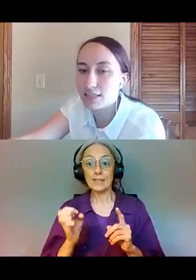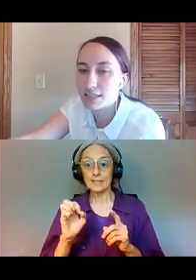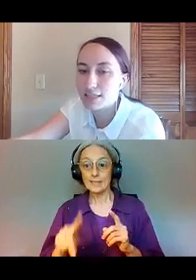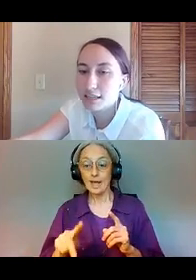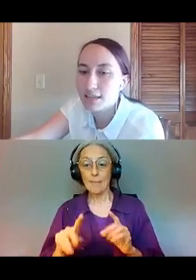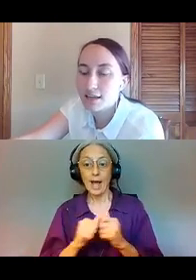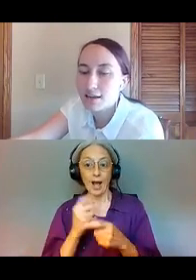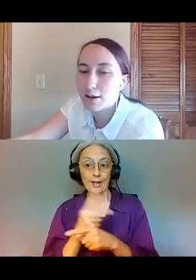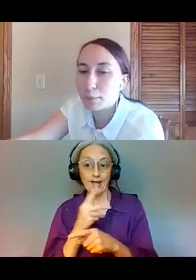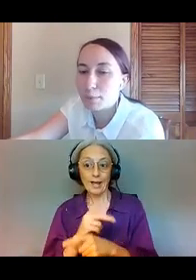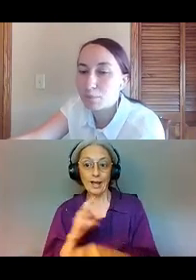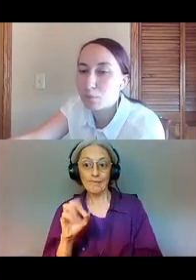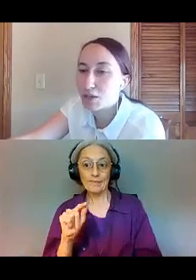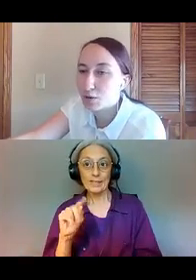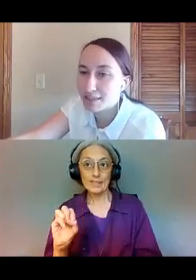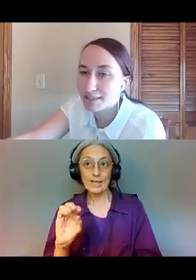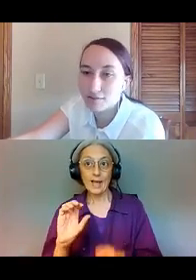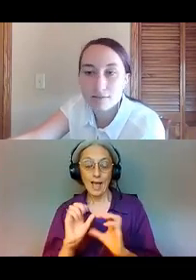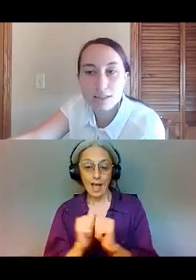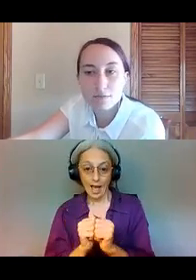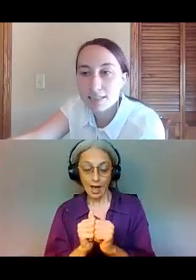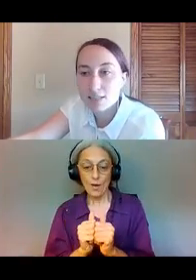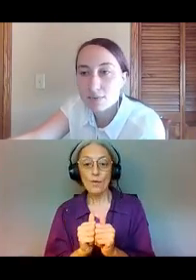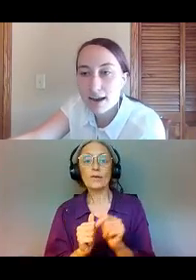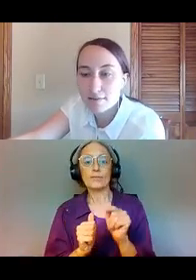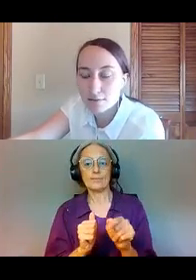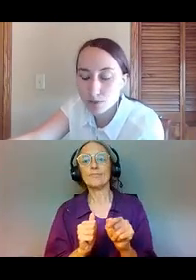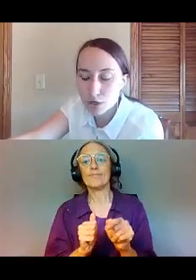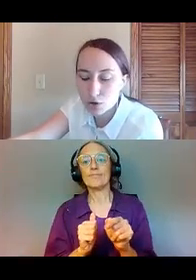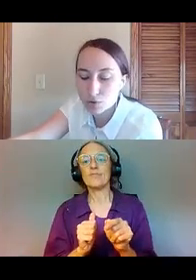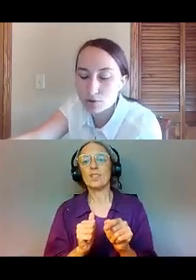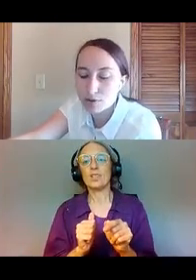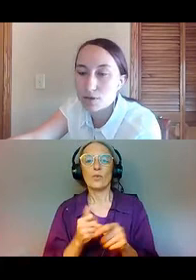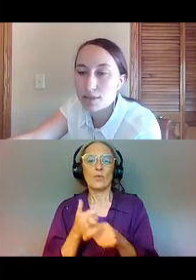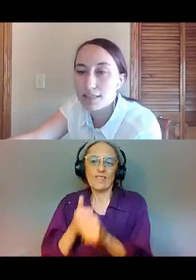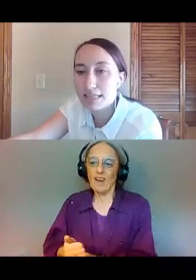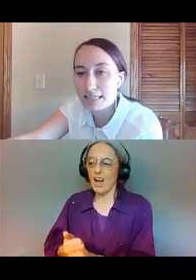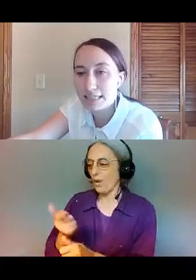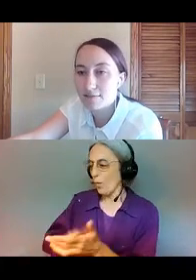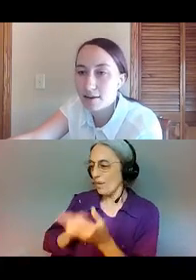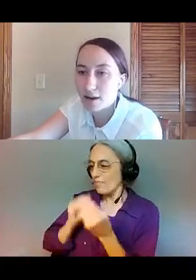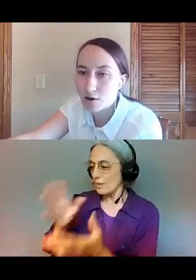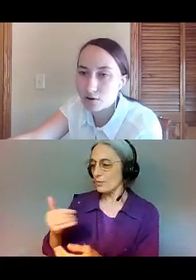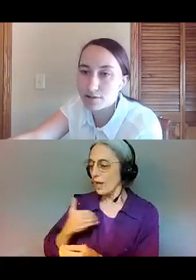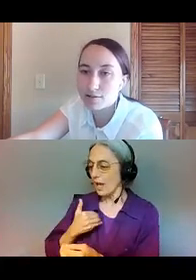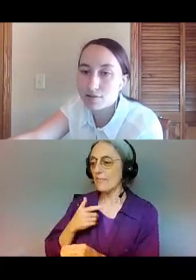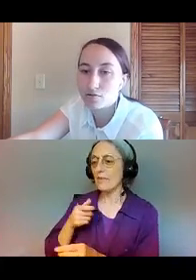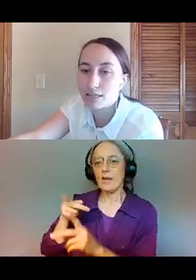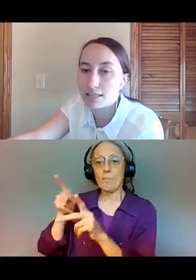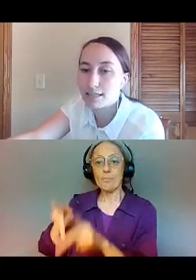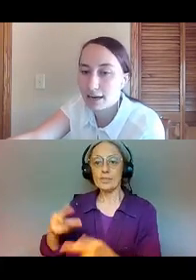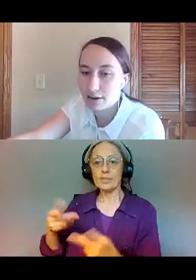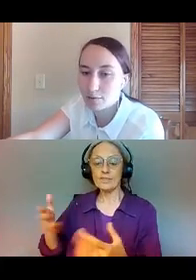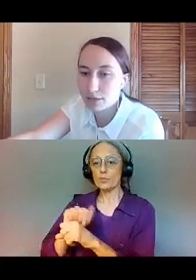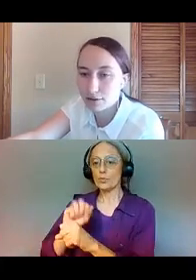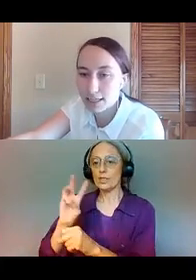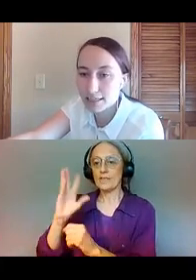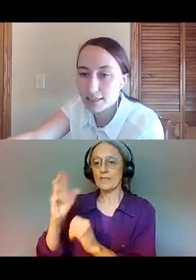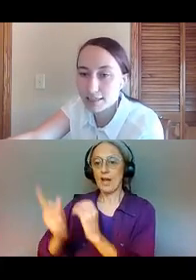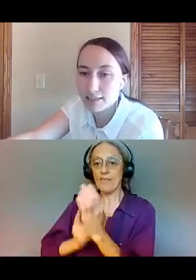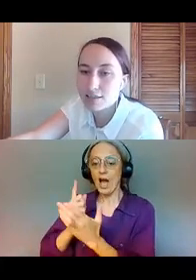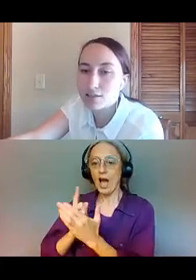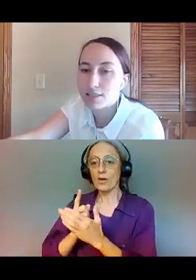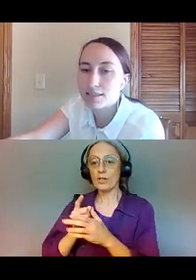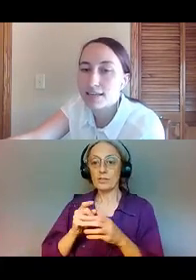the FTEs, we go based off of the information we have, and we know they worked 65 hours over the entire